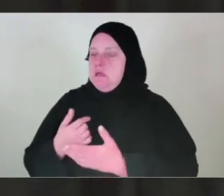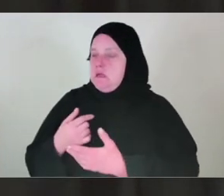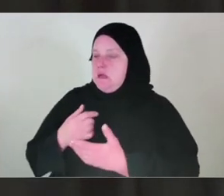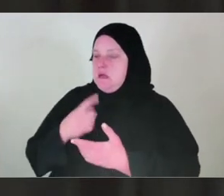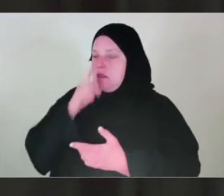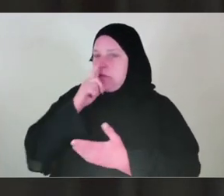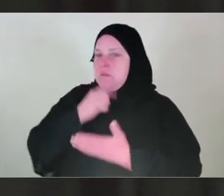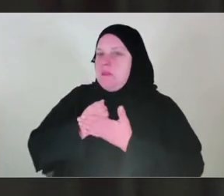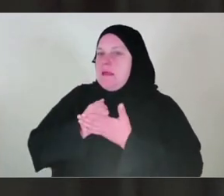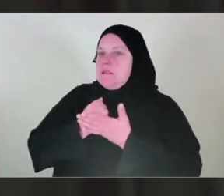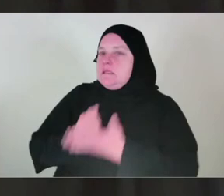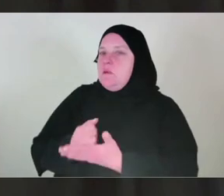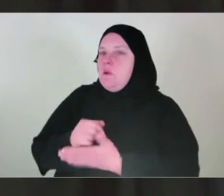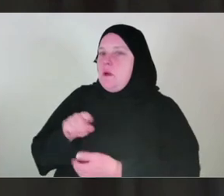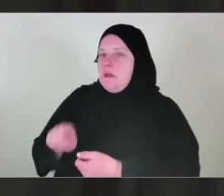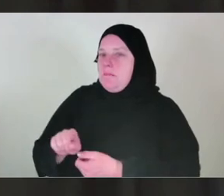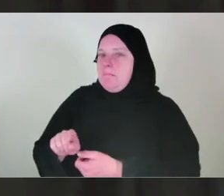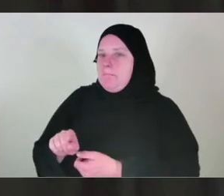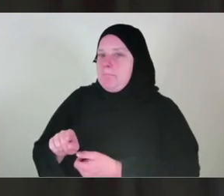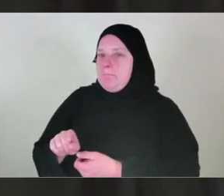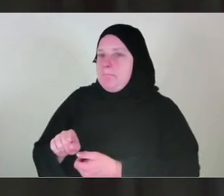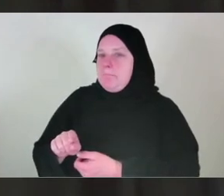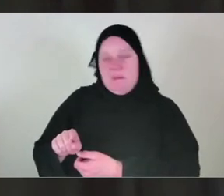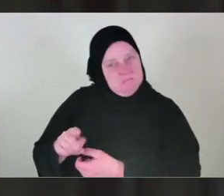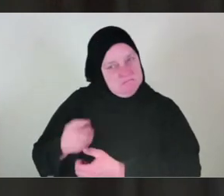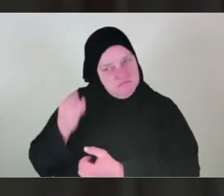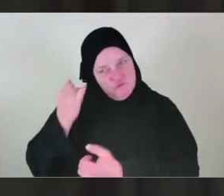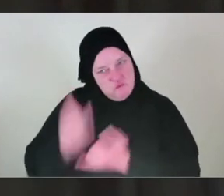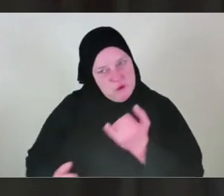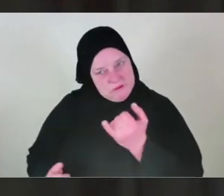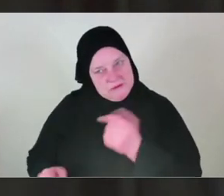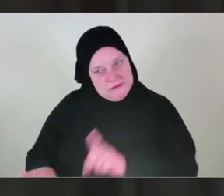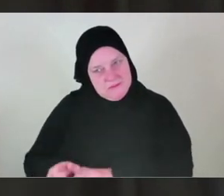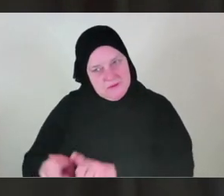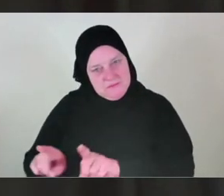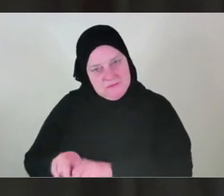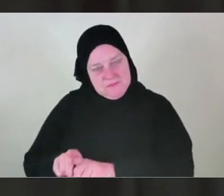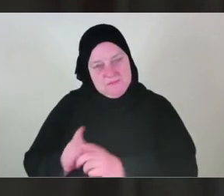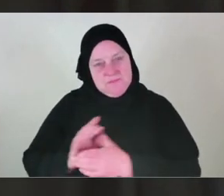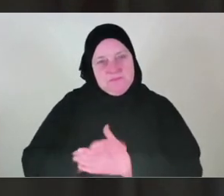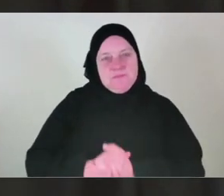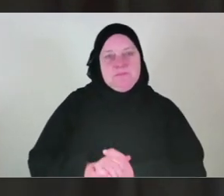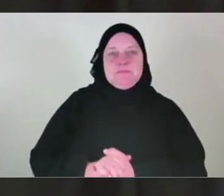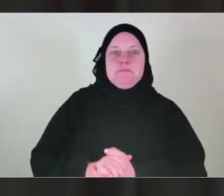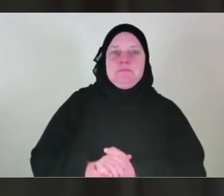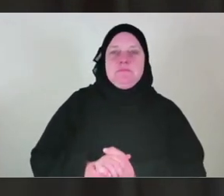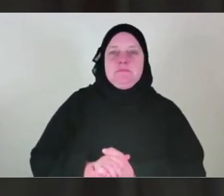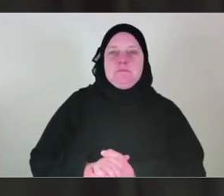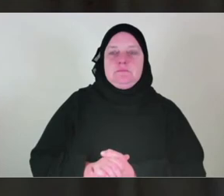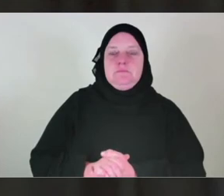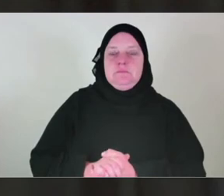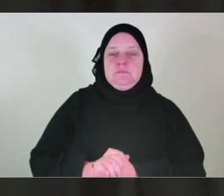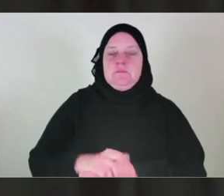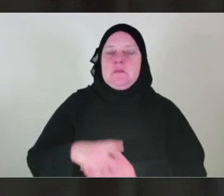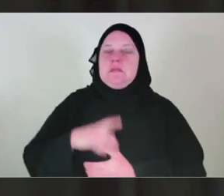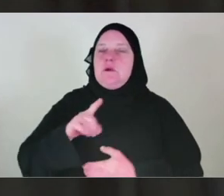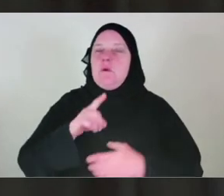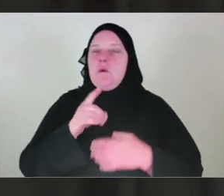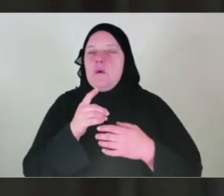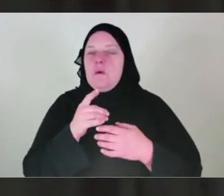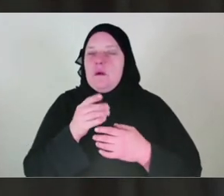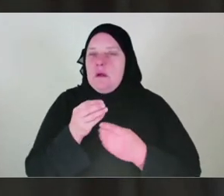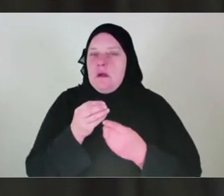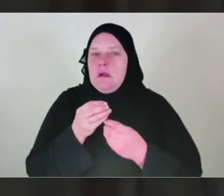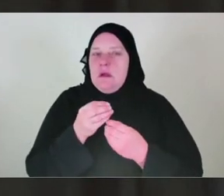what I mean? So they're worse. Why? Because they're the ones that instigate the problems. And then they